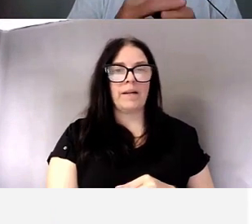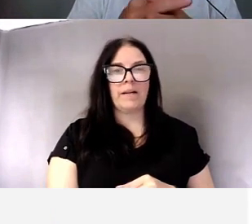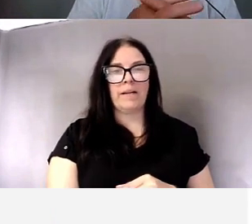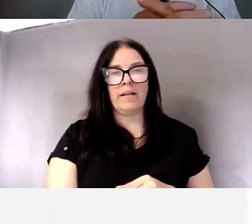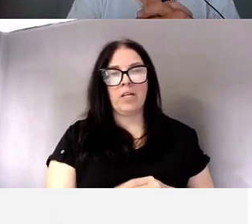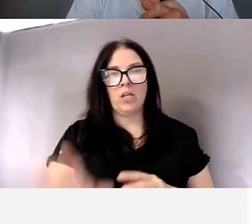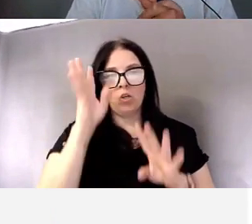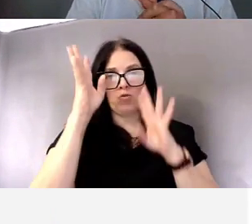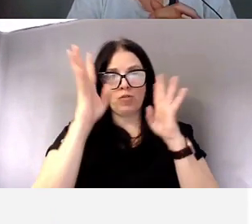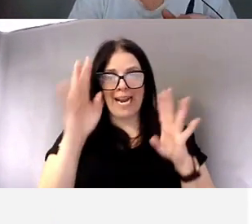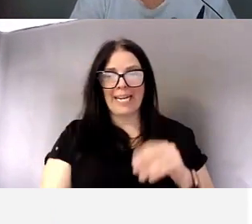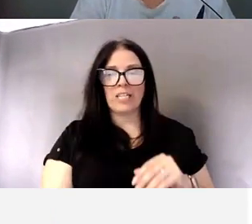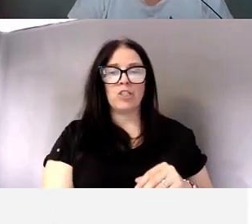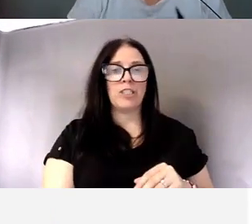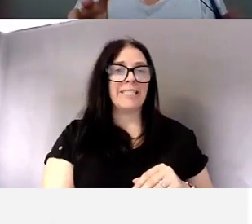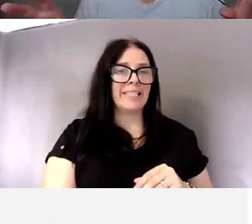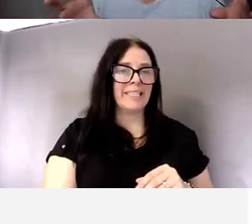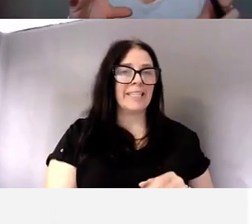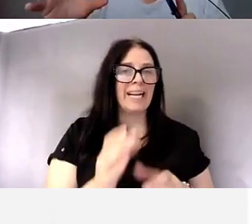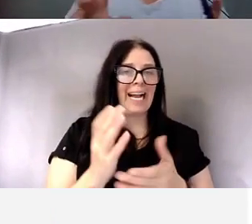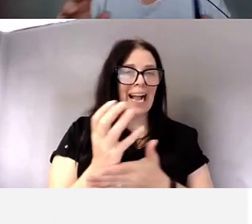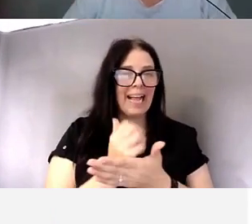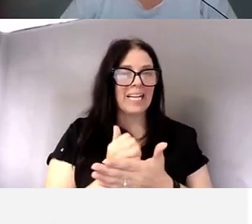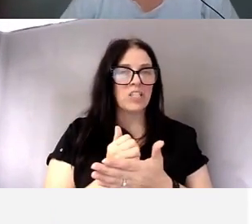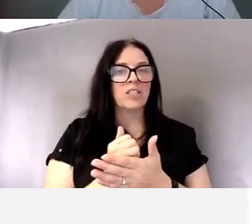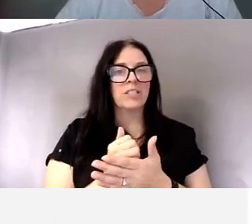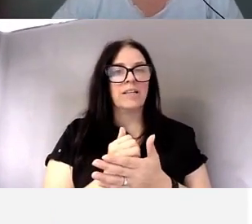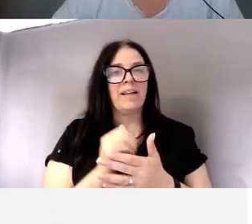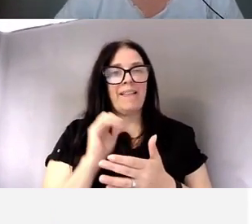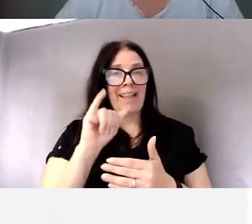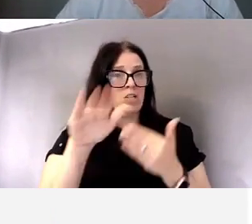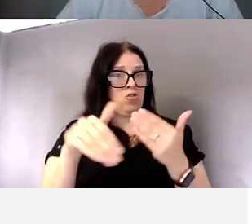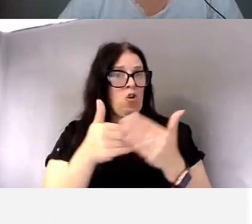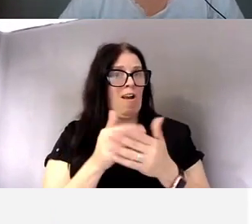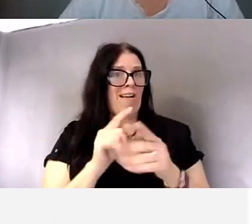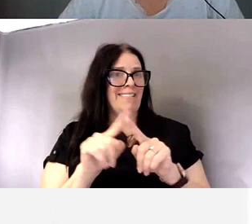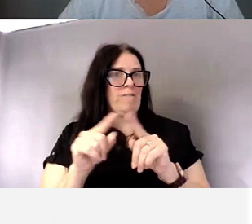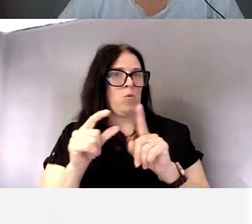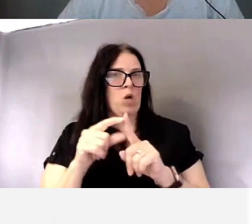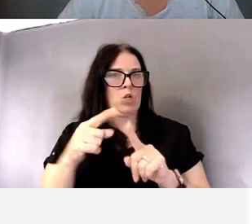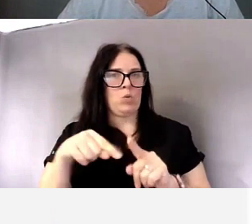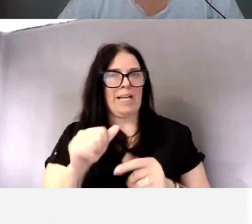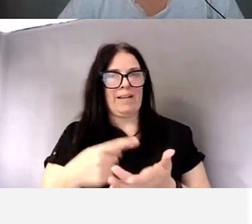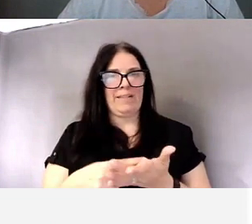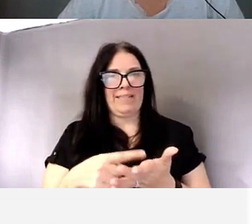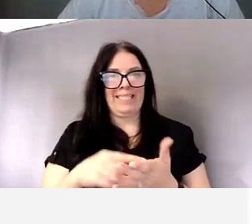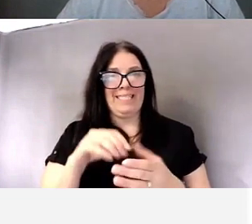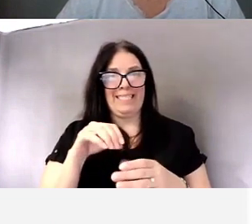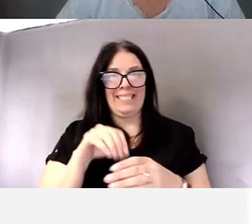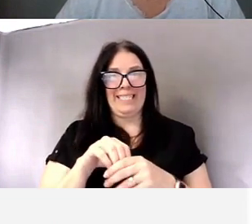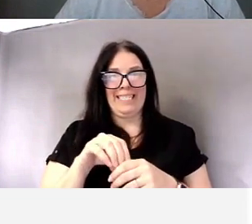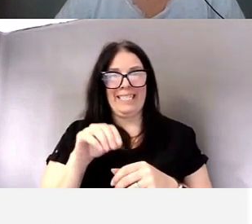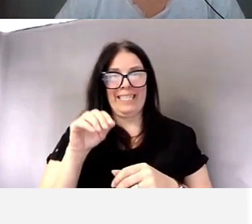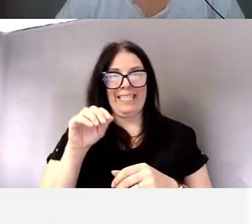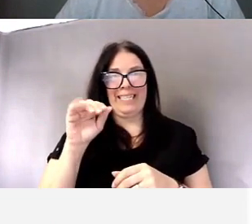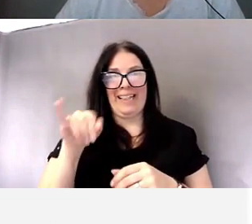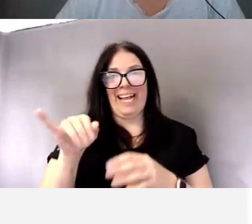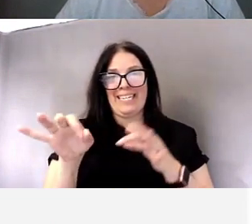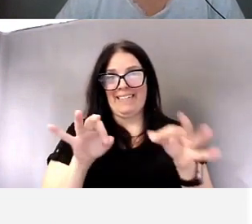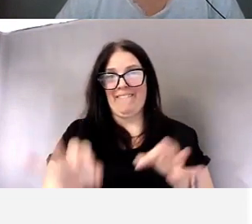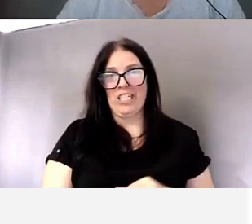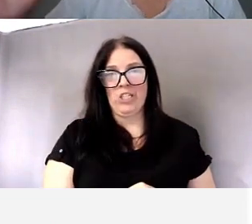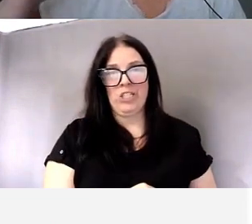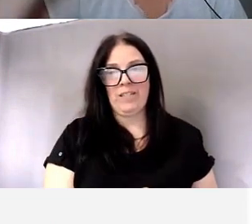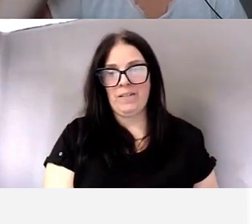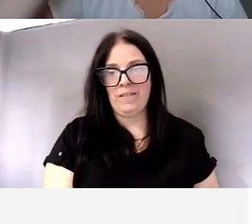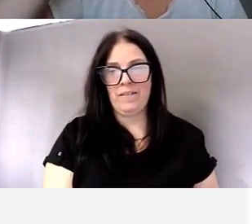curation and collection, those are all words that we can talk about that are in this definition. Is